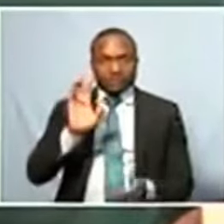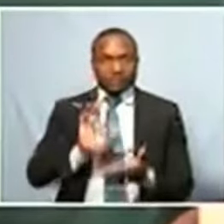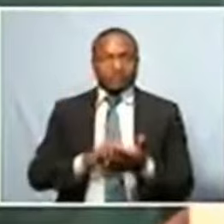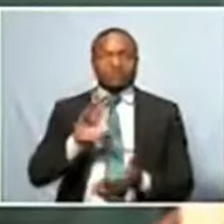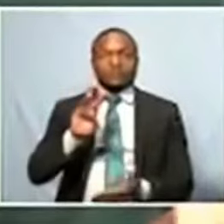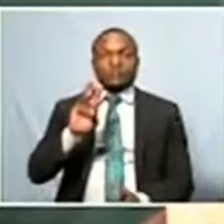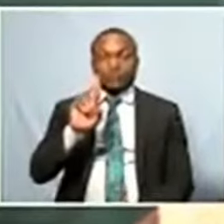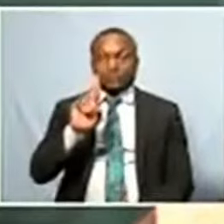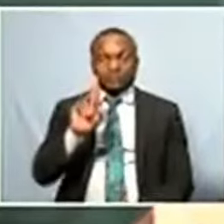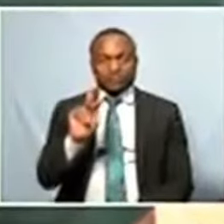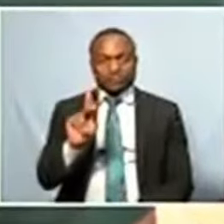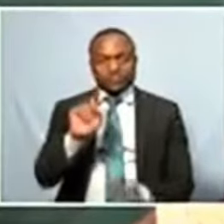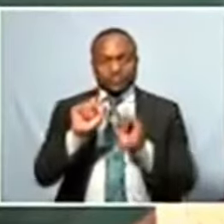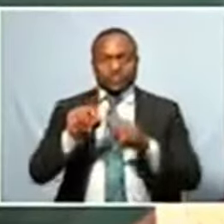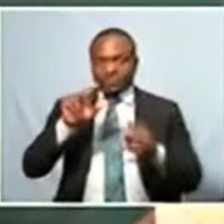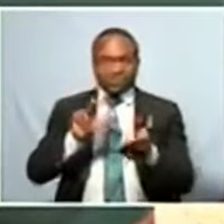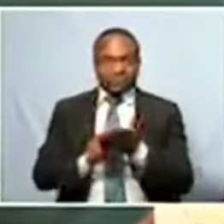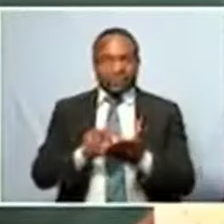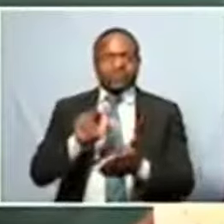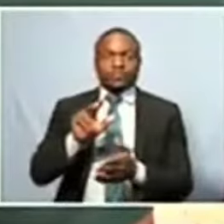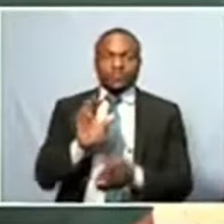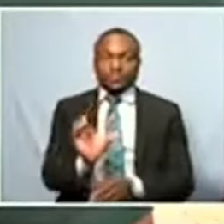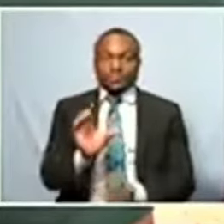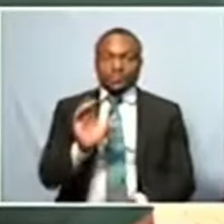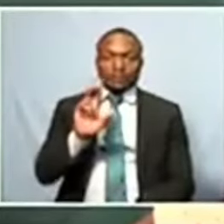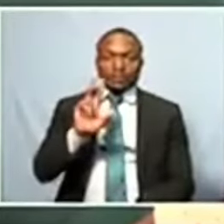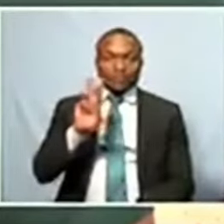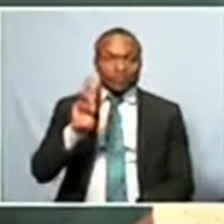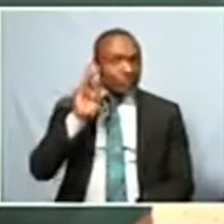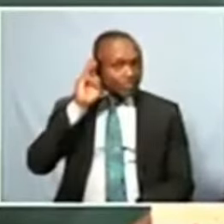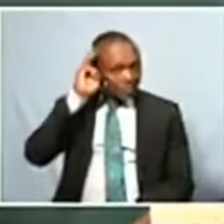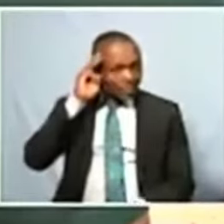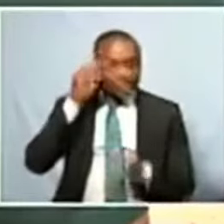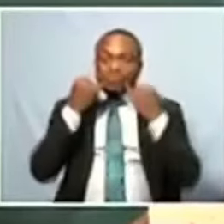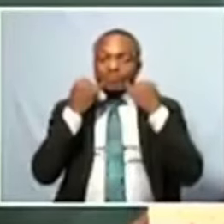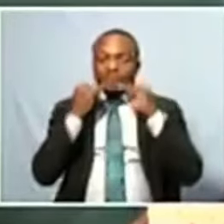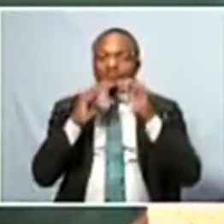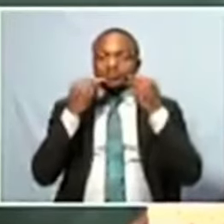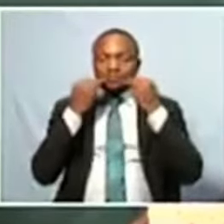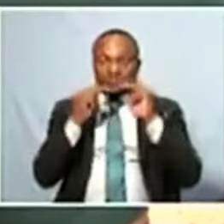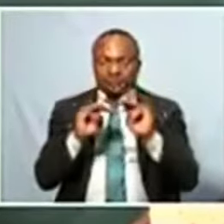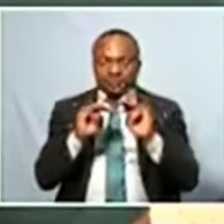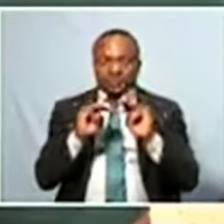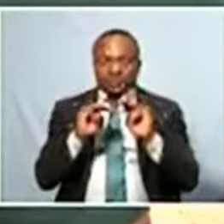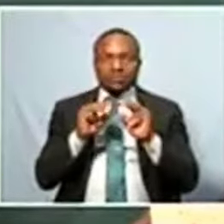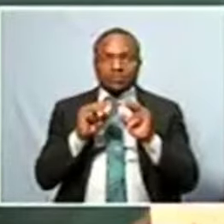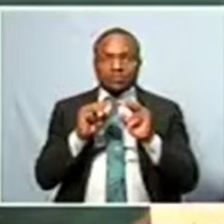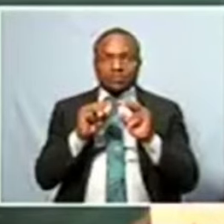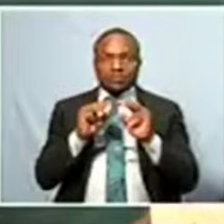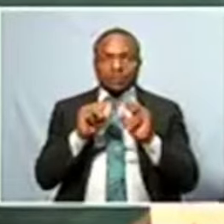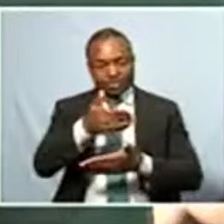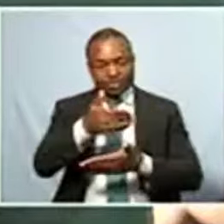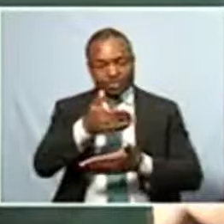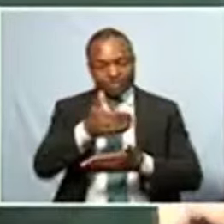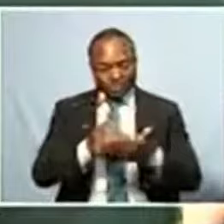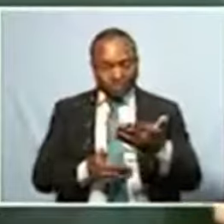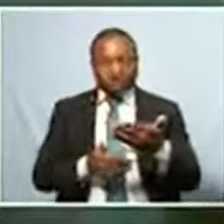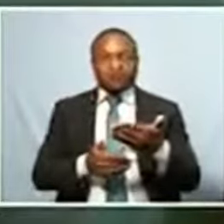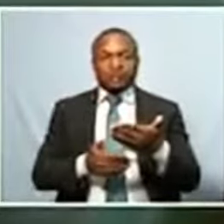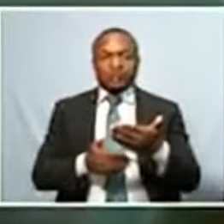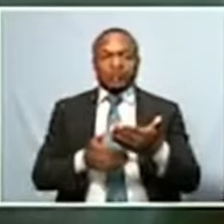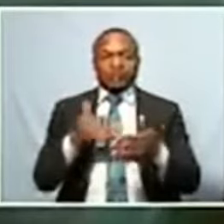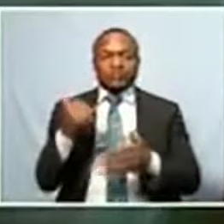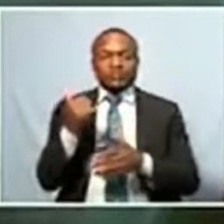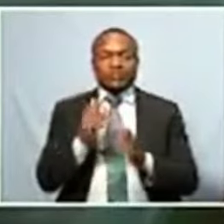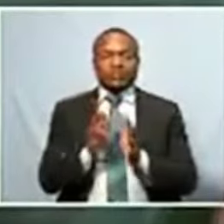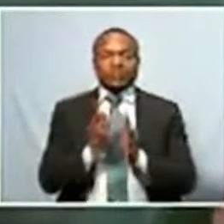233,876,061 kwacha be approved in respect of Head 26, Ministry of Information and Media, in line with the programs as outlined in the